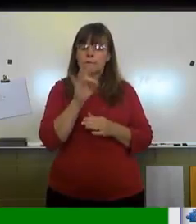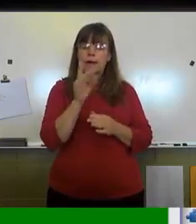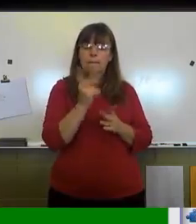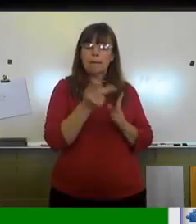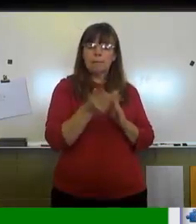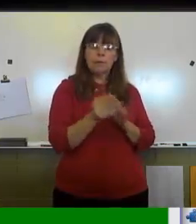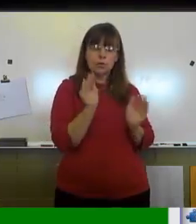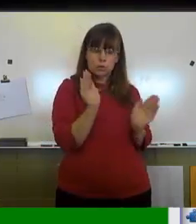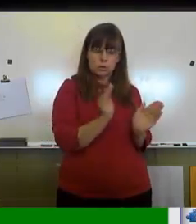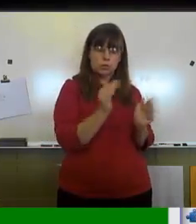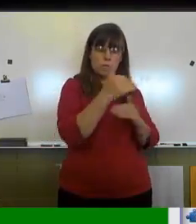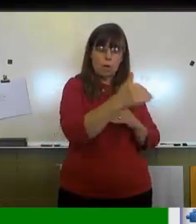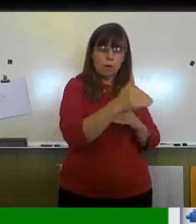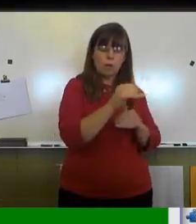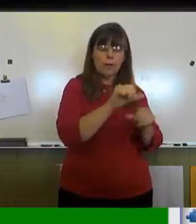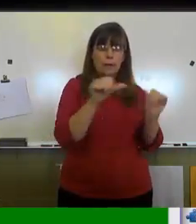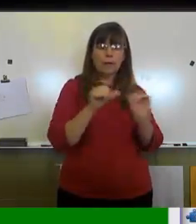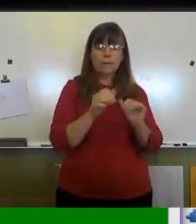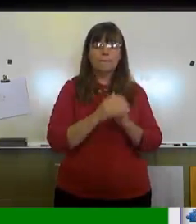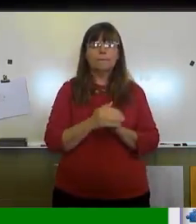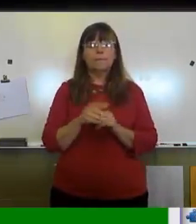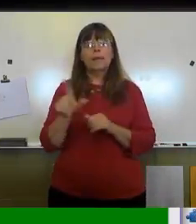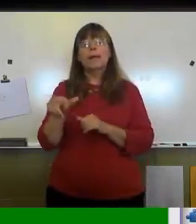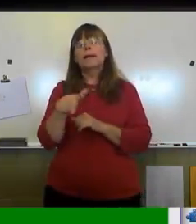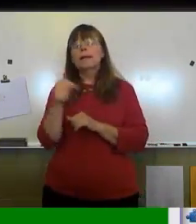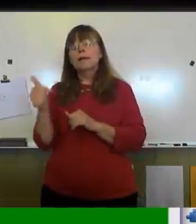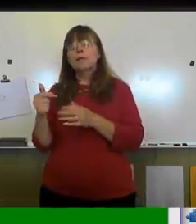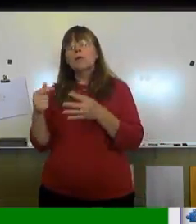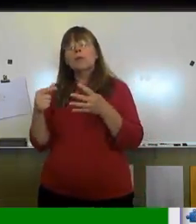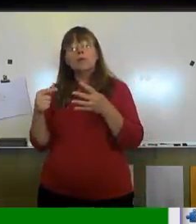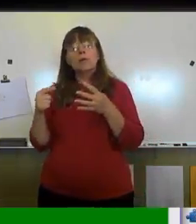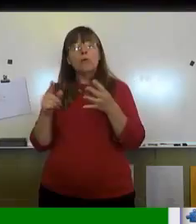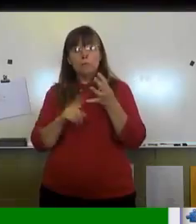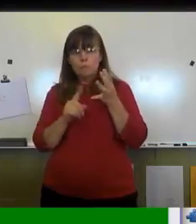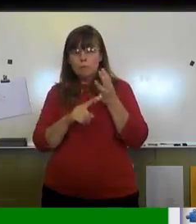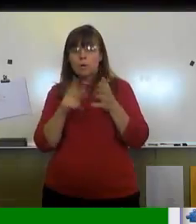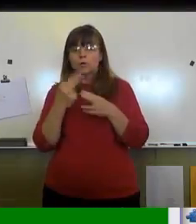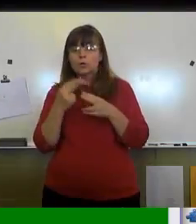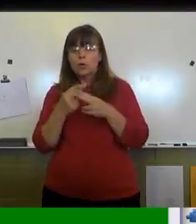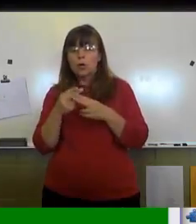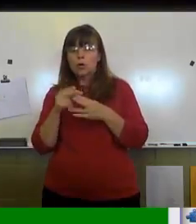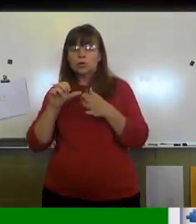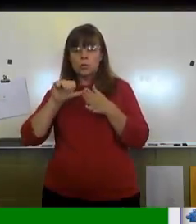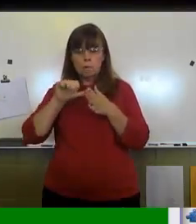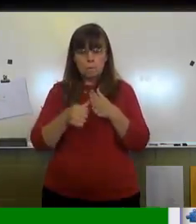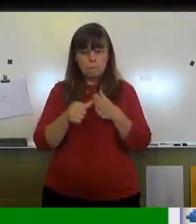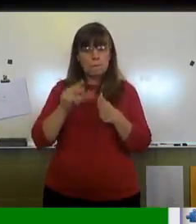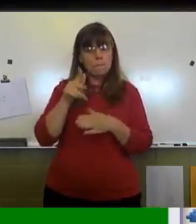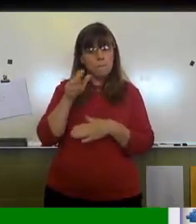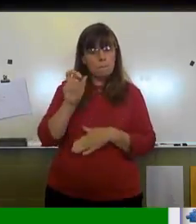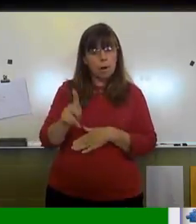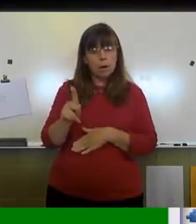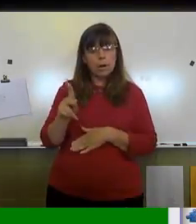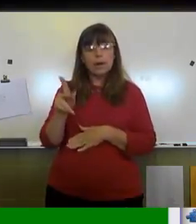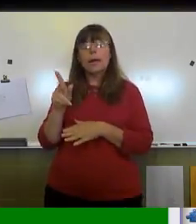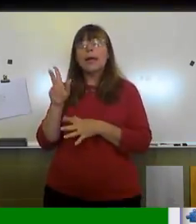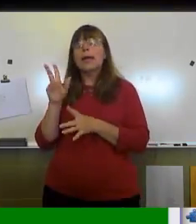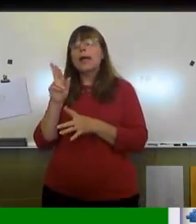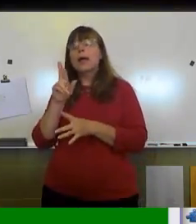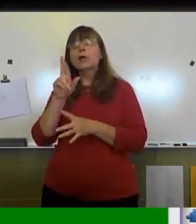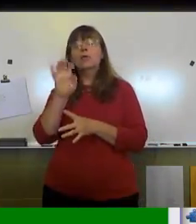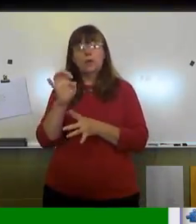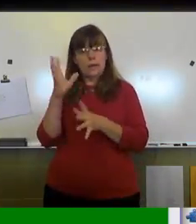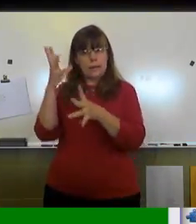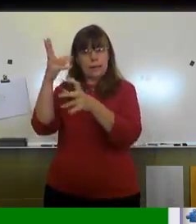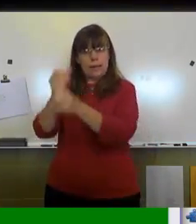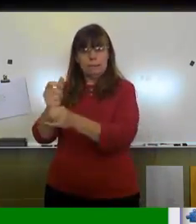there's something called mark and recapture, and this is pretty commonly used. This is where you catch the animals and put a tag